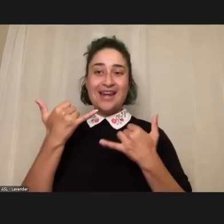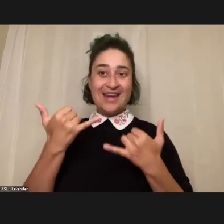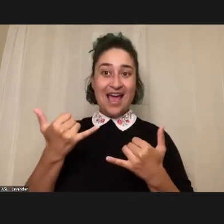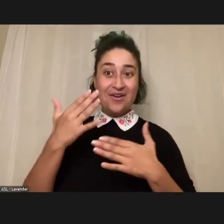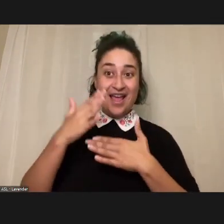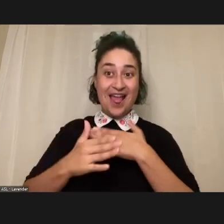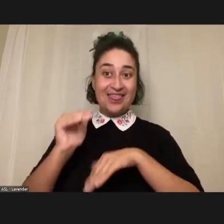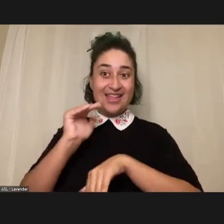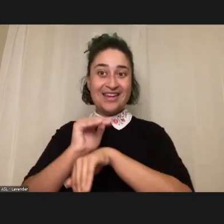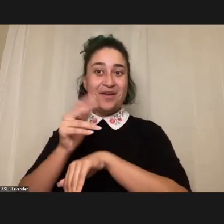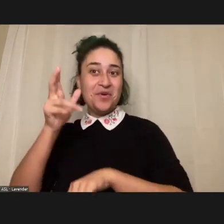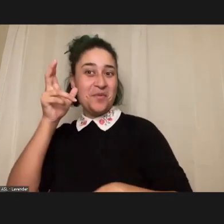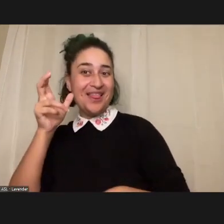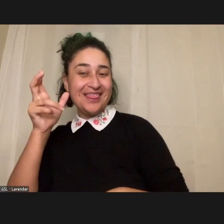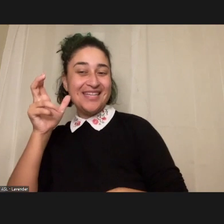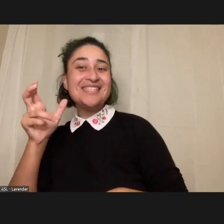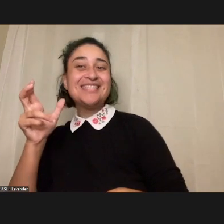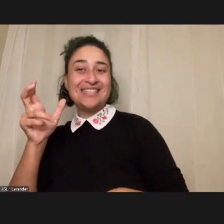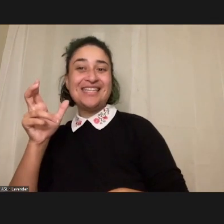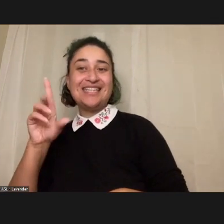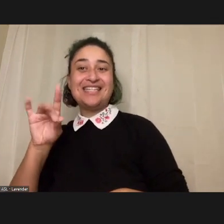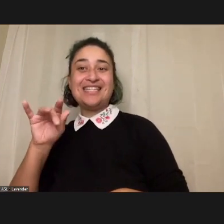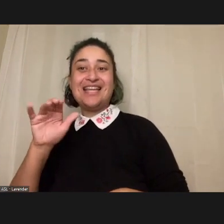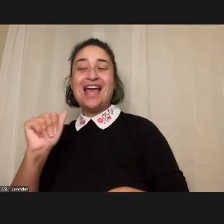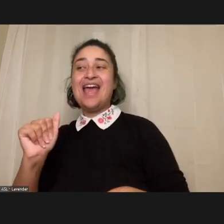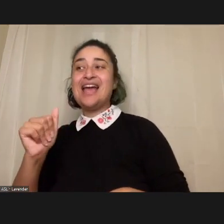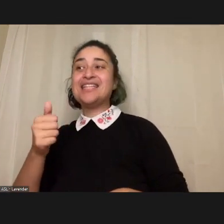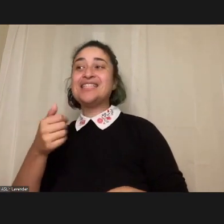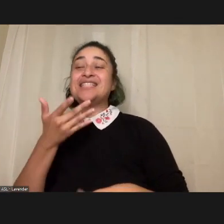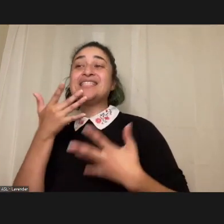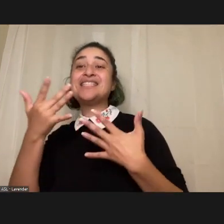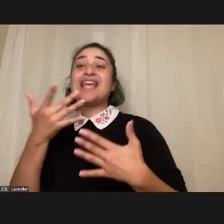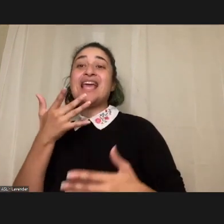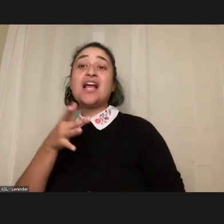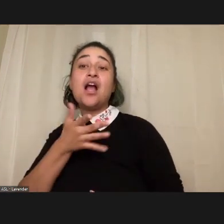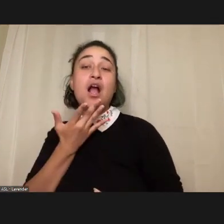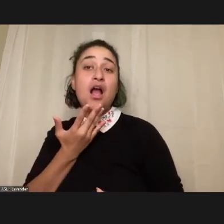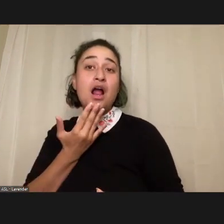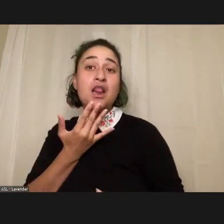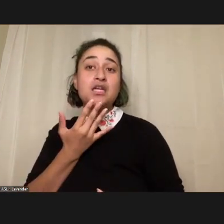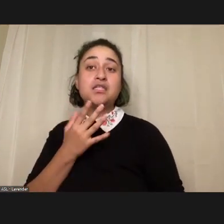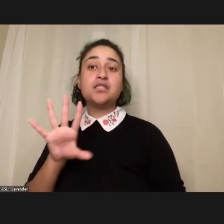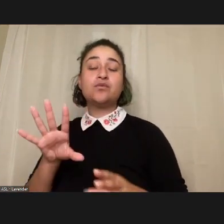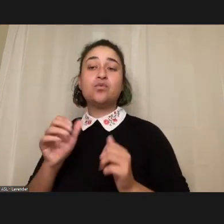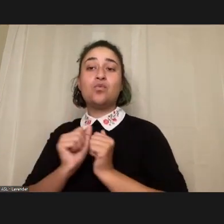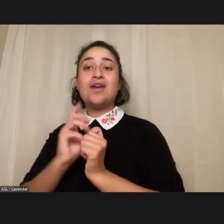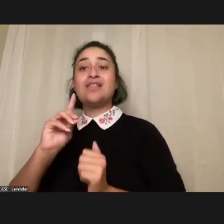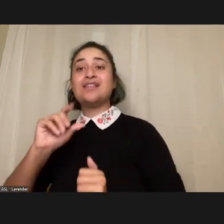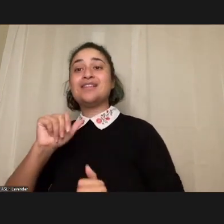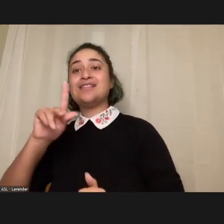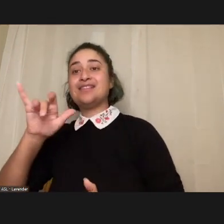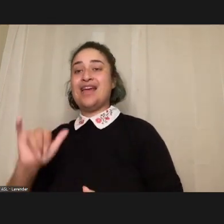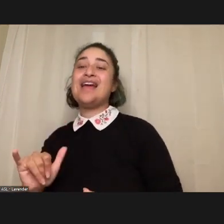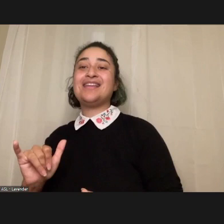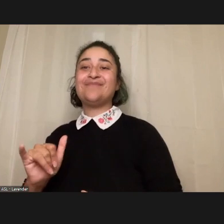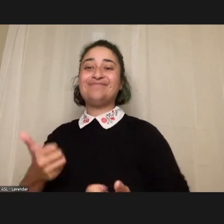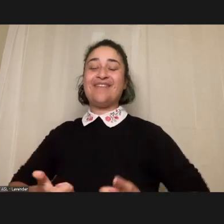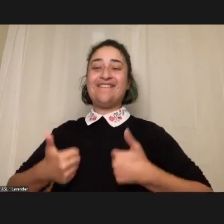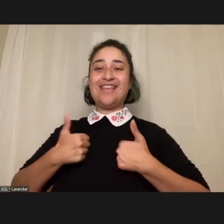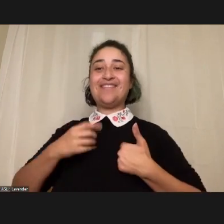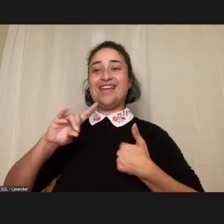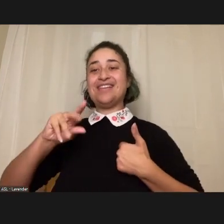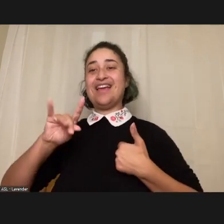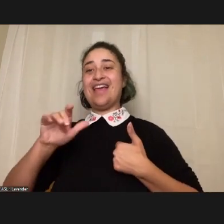Diane singing De Colores, accompanied by Danny Valdez on guitar and vocals. Que viva Diane Rodriguez.